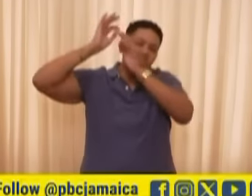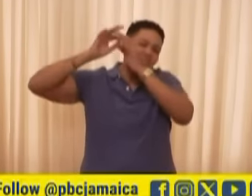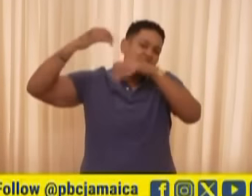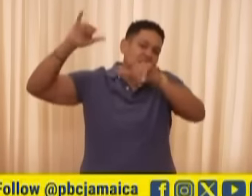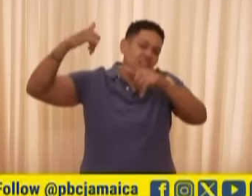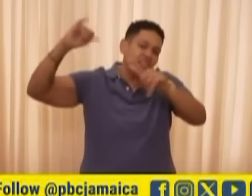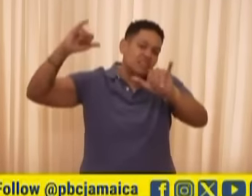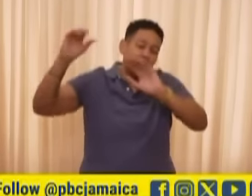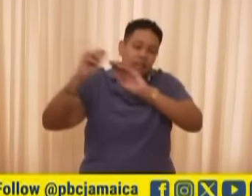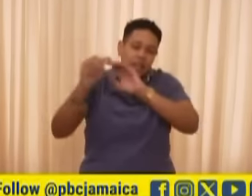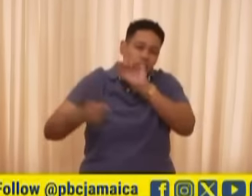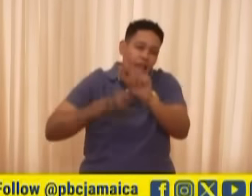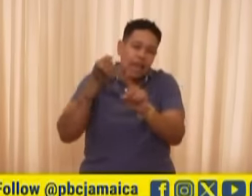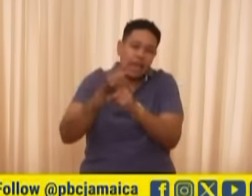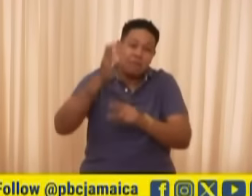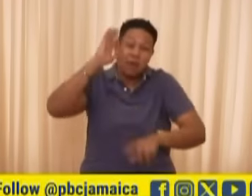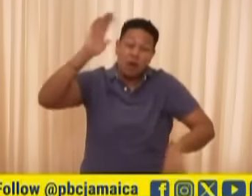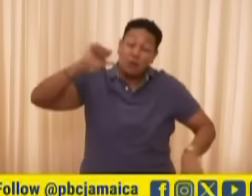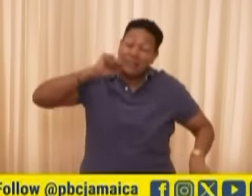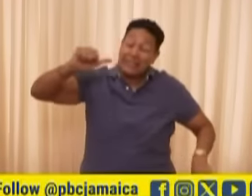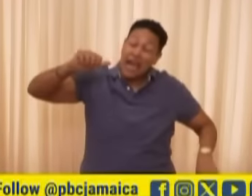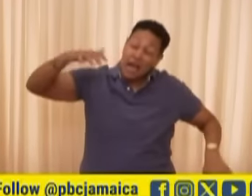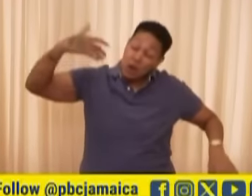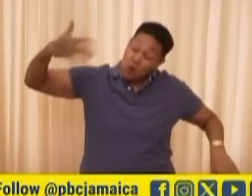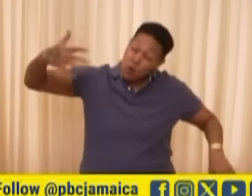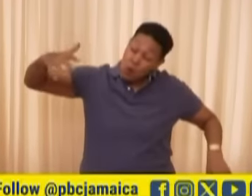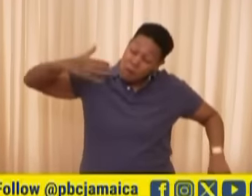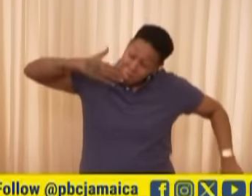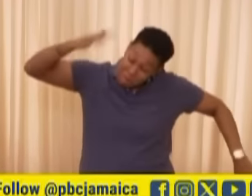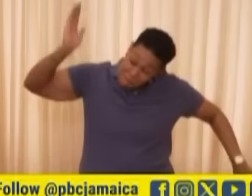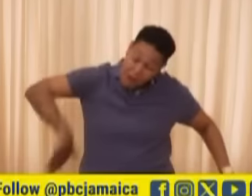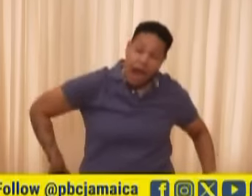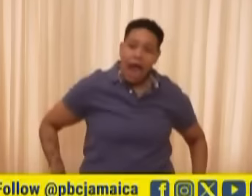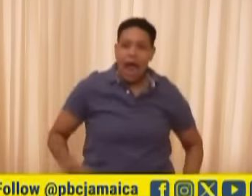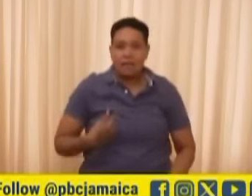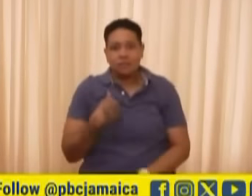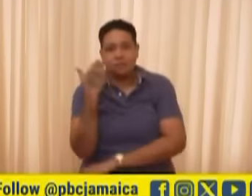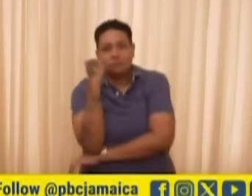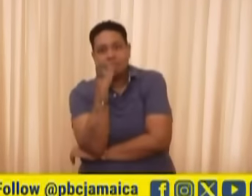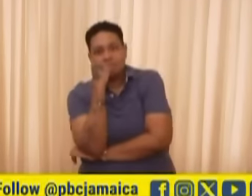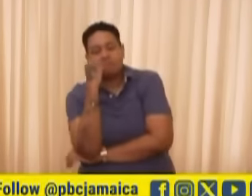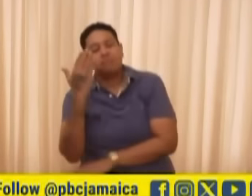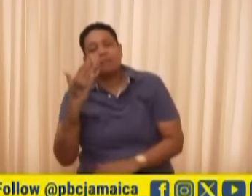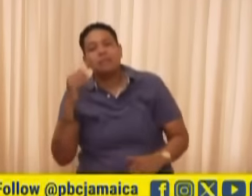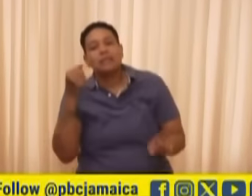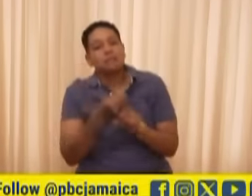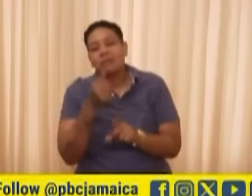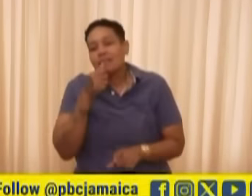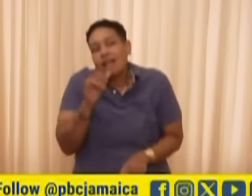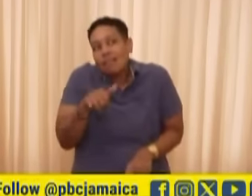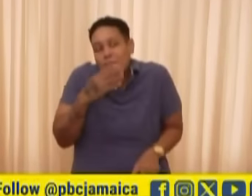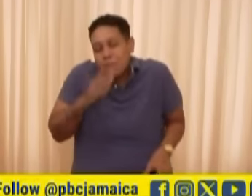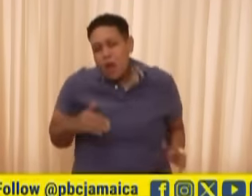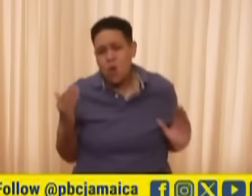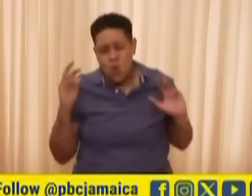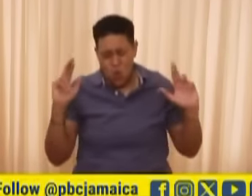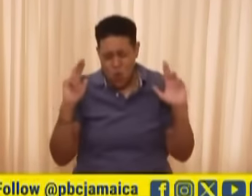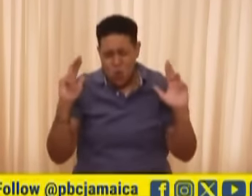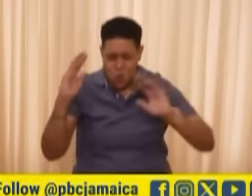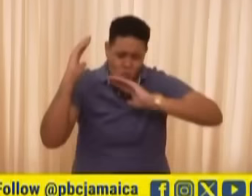that the impact will not be as bad as it is shaping up to be. But we